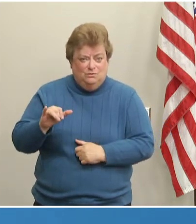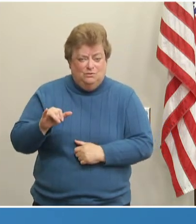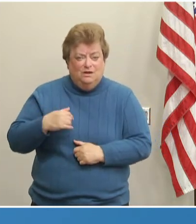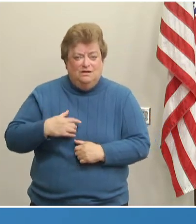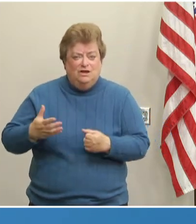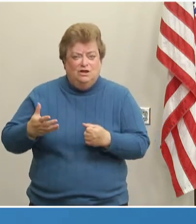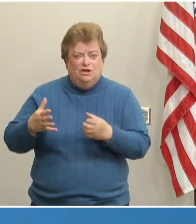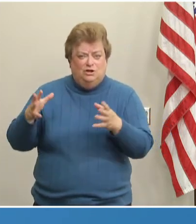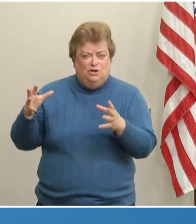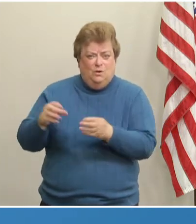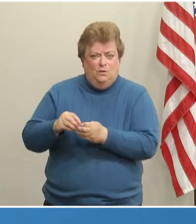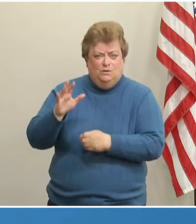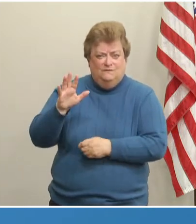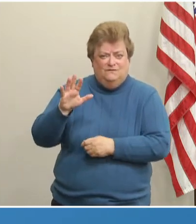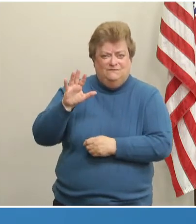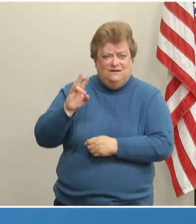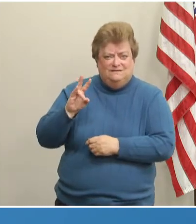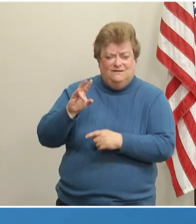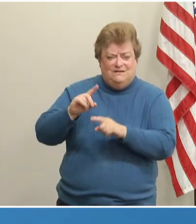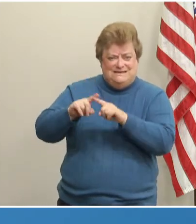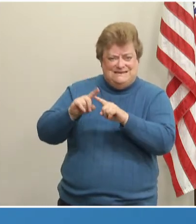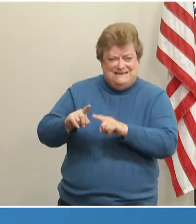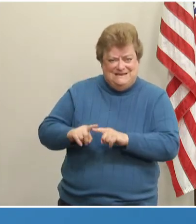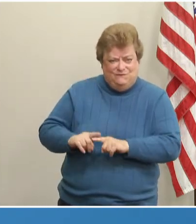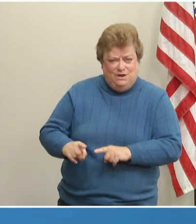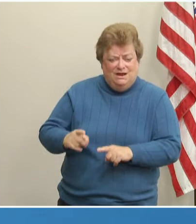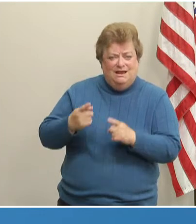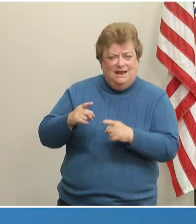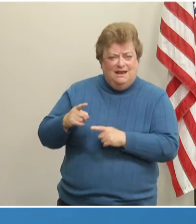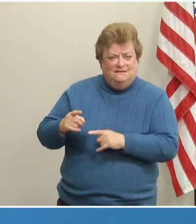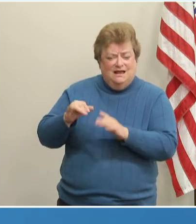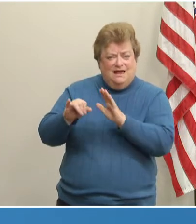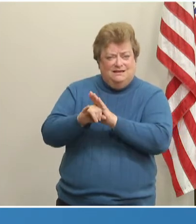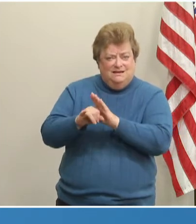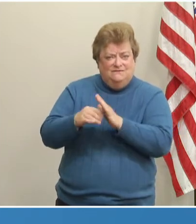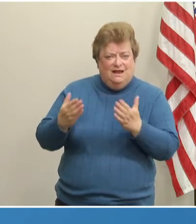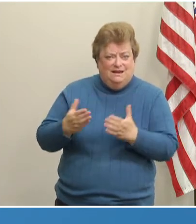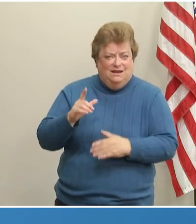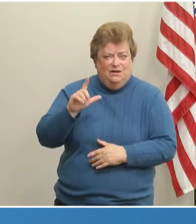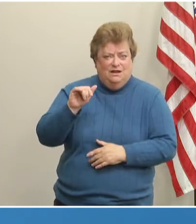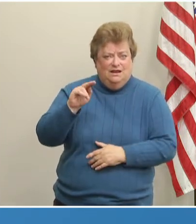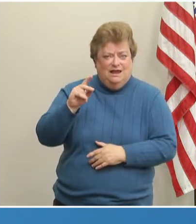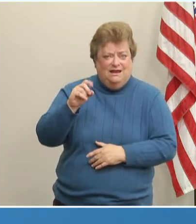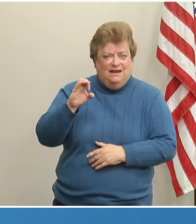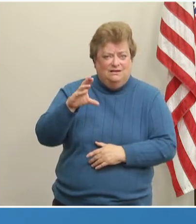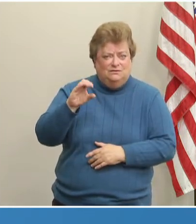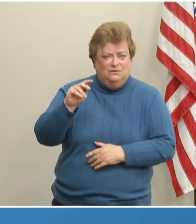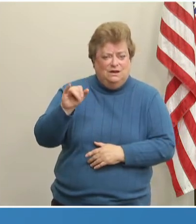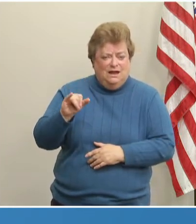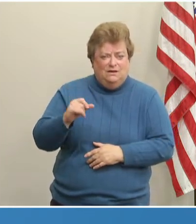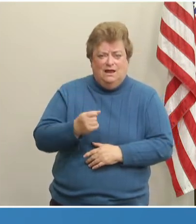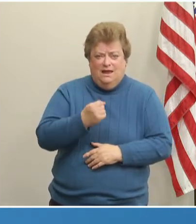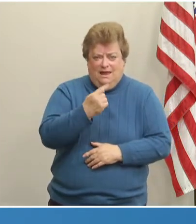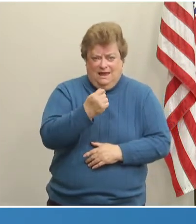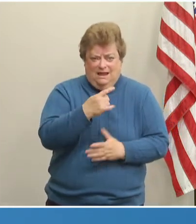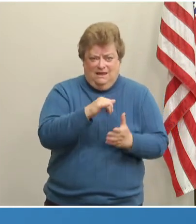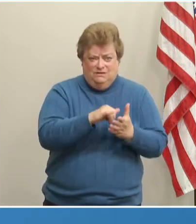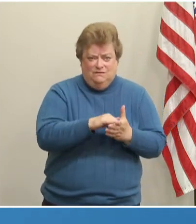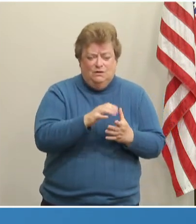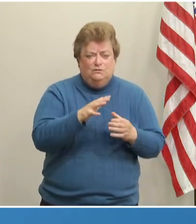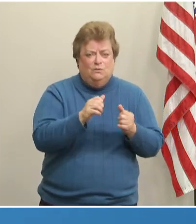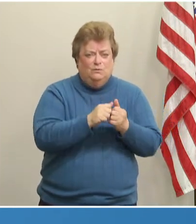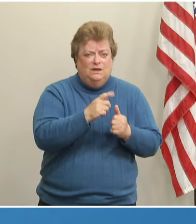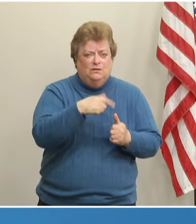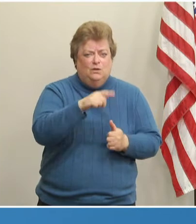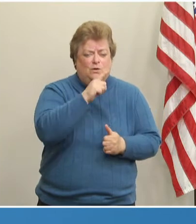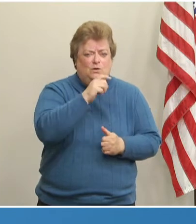of 57 variant cases have been identified in Lancaster County. Only 11 of these cases have been with those